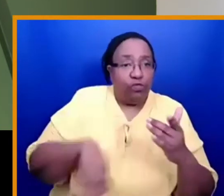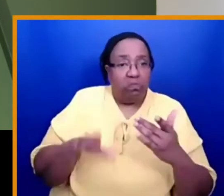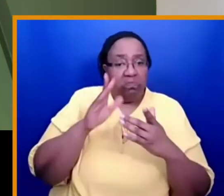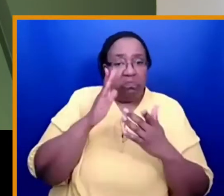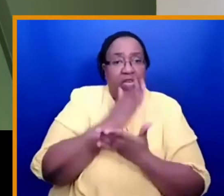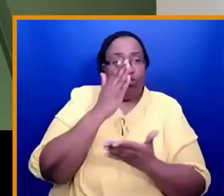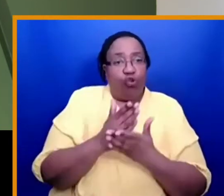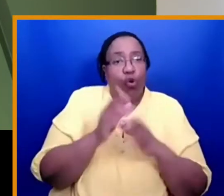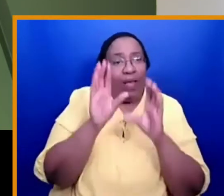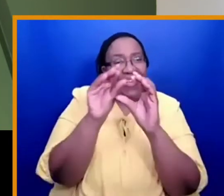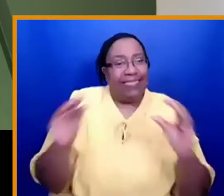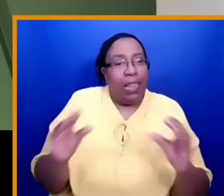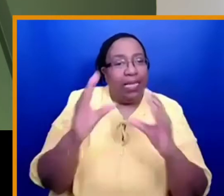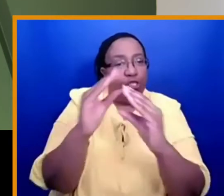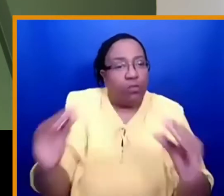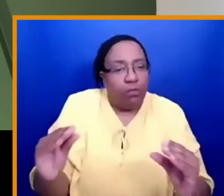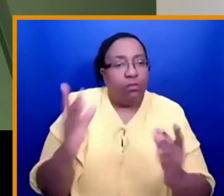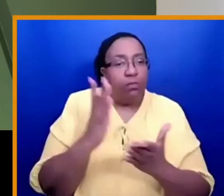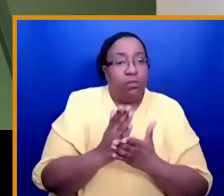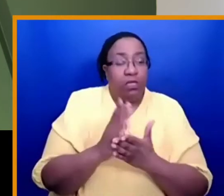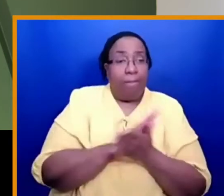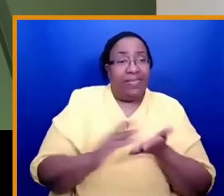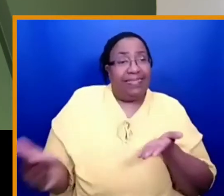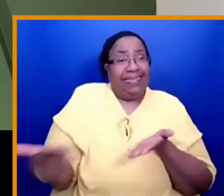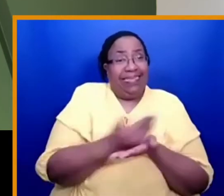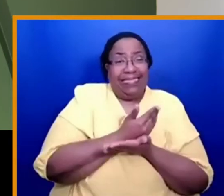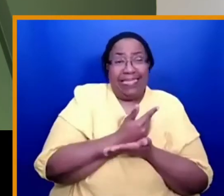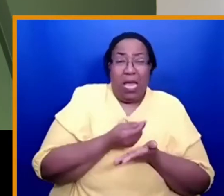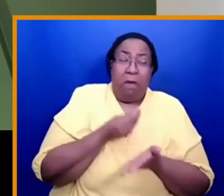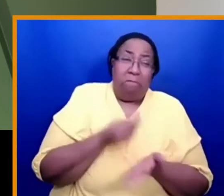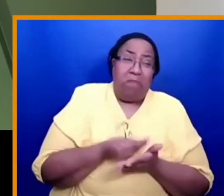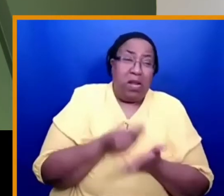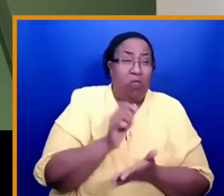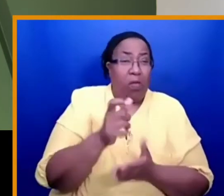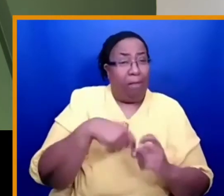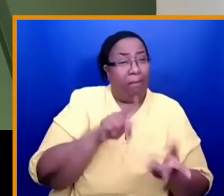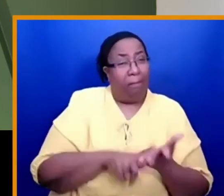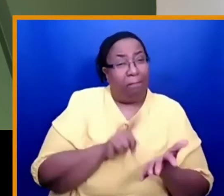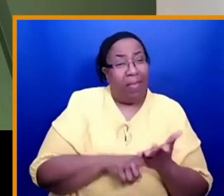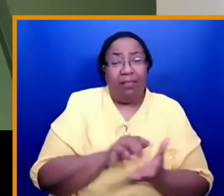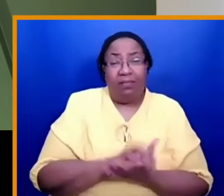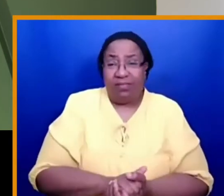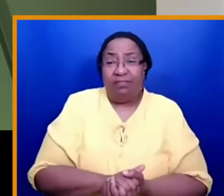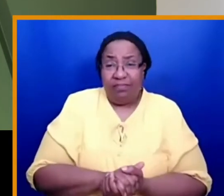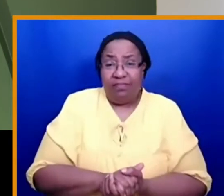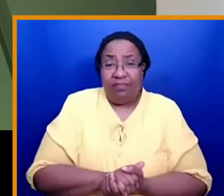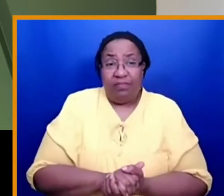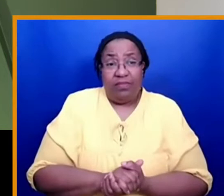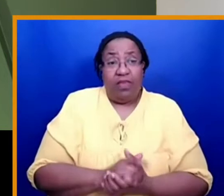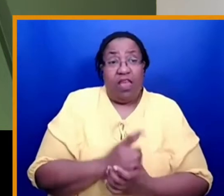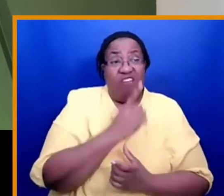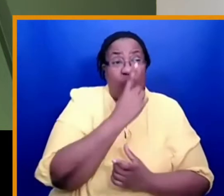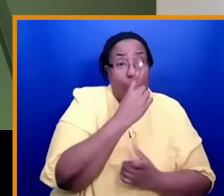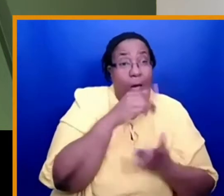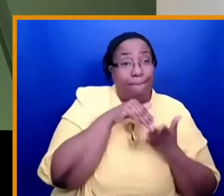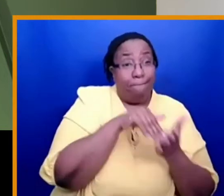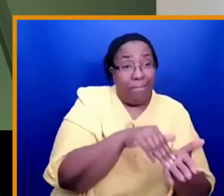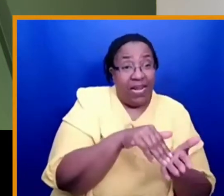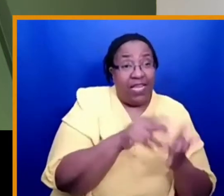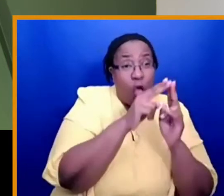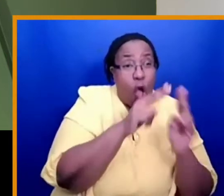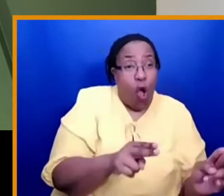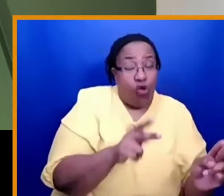nearly £200 a year on their bills. And the ECIU has also found that moving 1 million homes from band C to band D